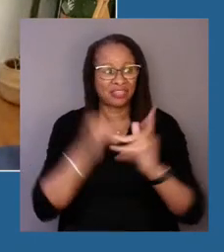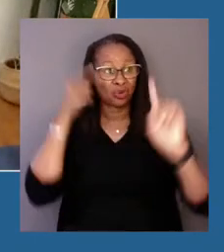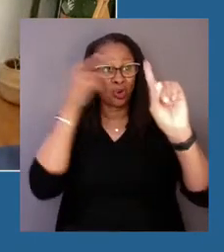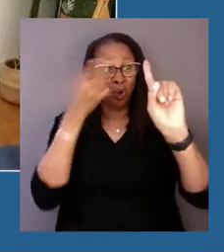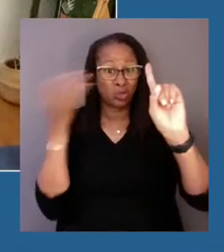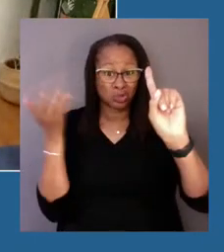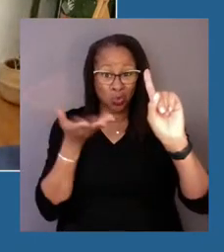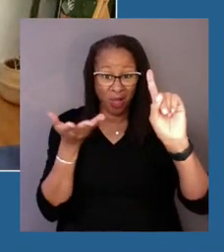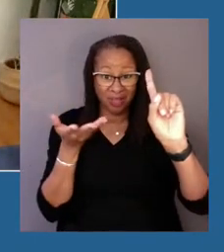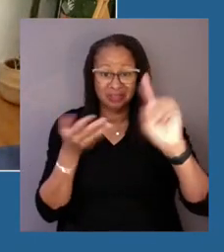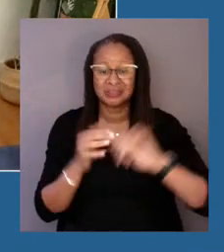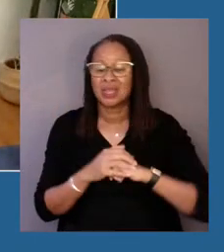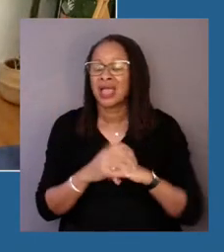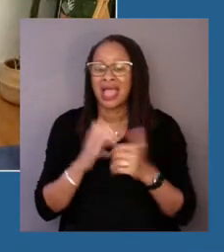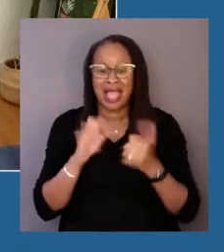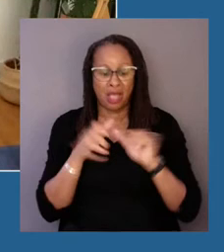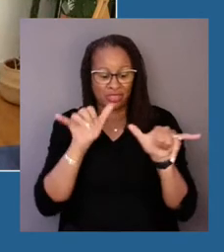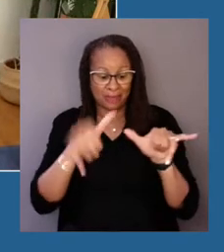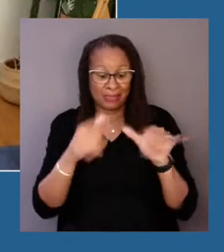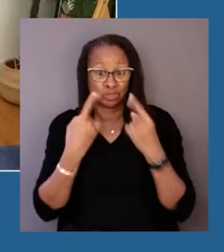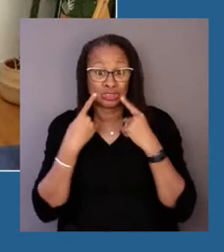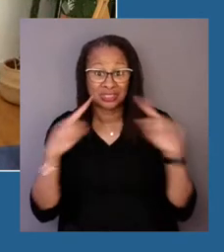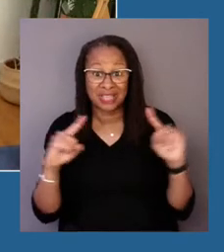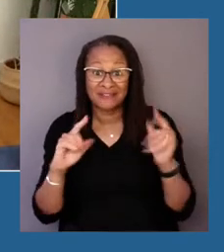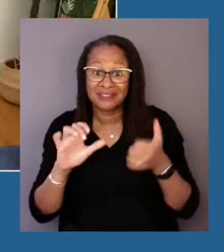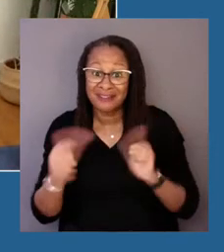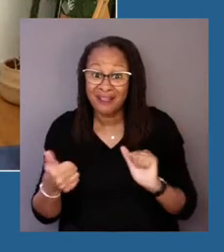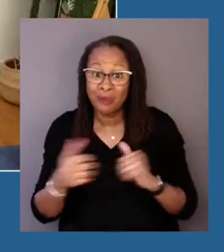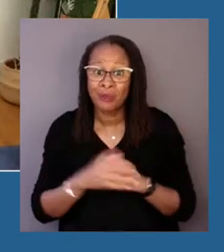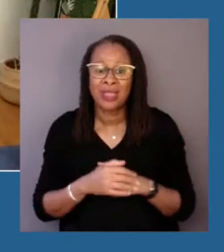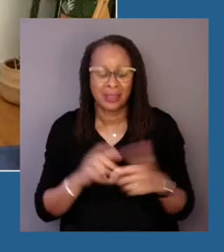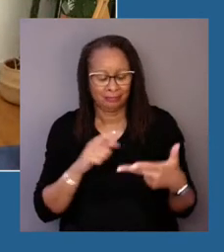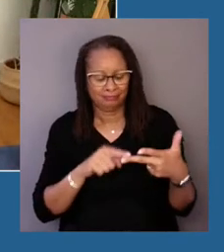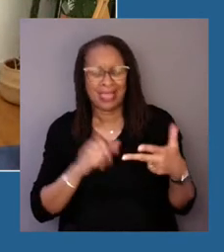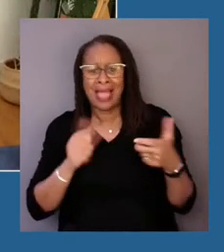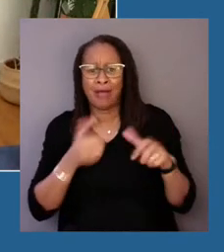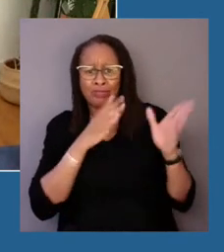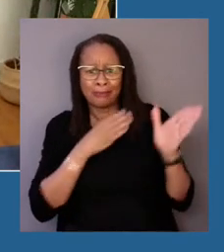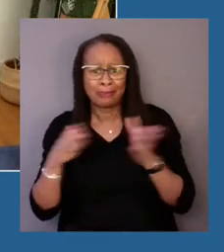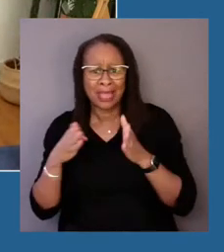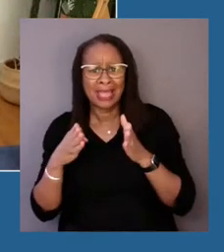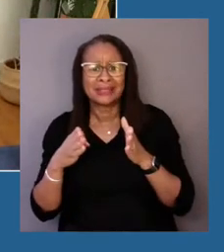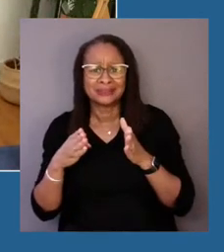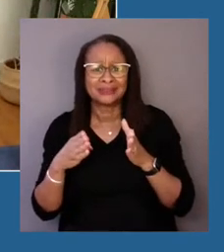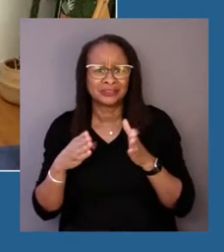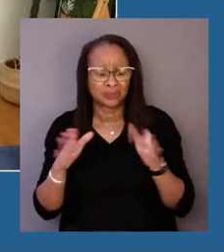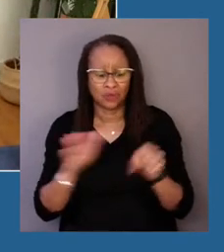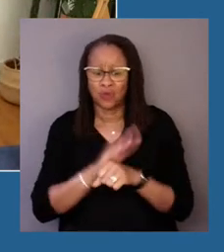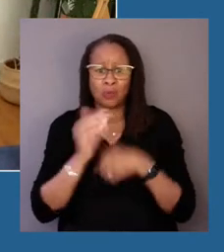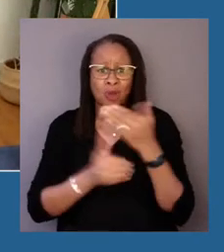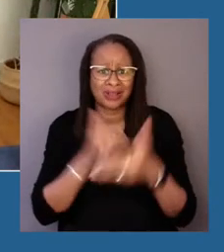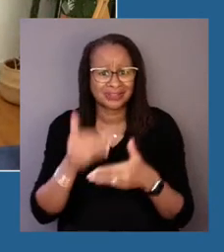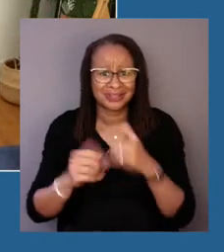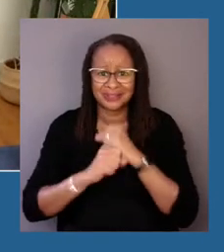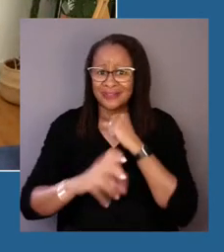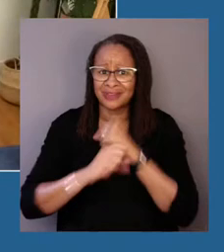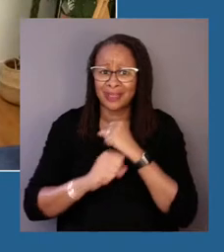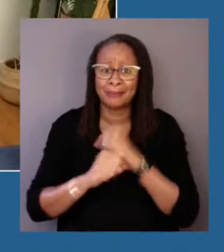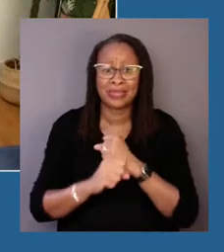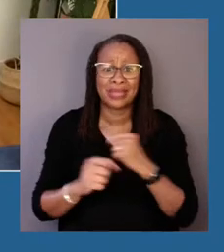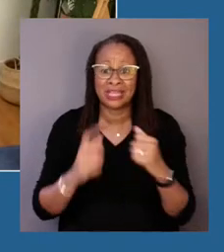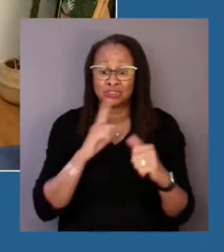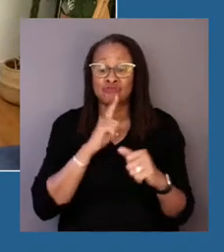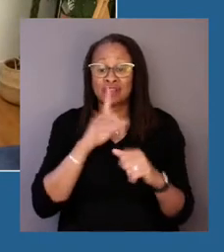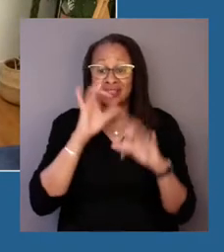like this is how they measured success and this is how they planned out how they were going to do it. It's fascinating. Actually, for the